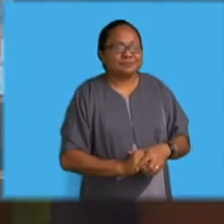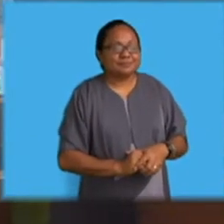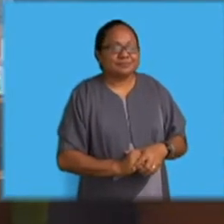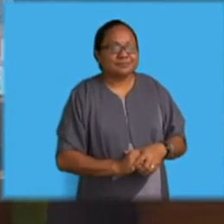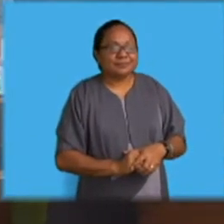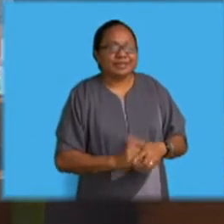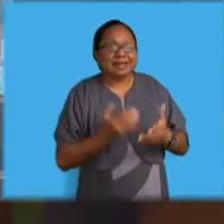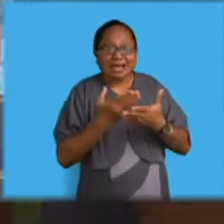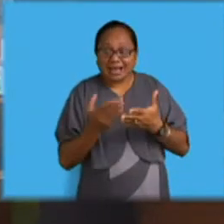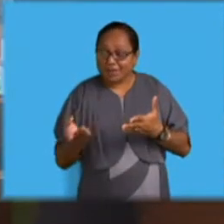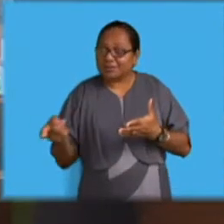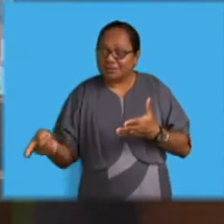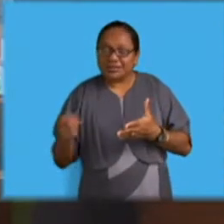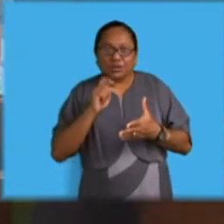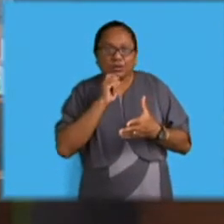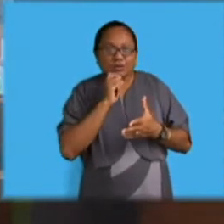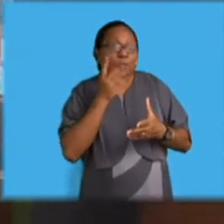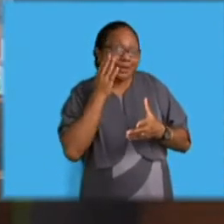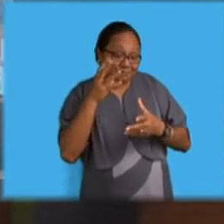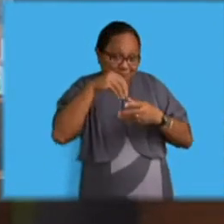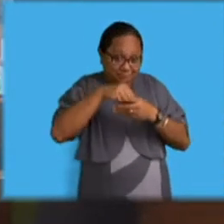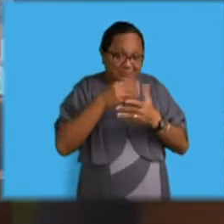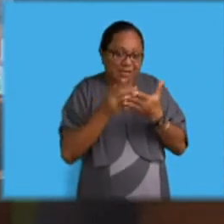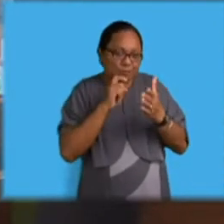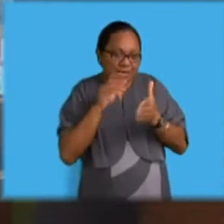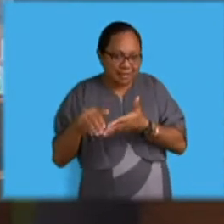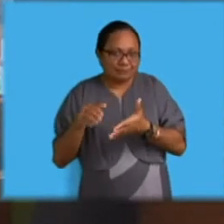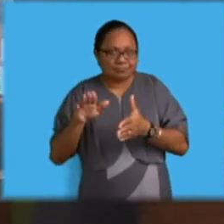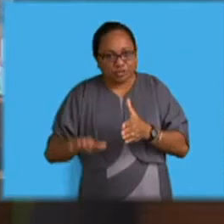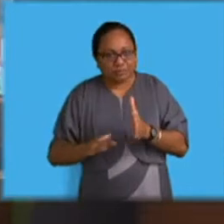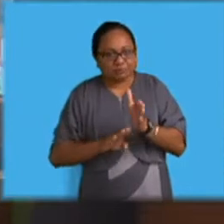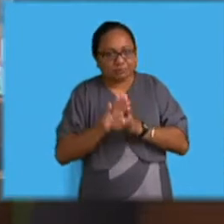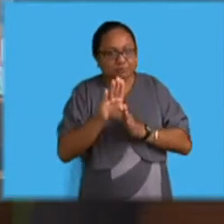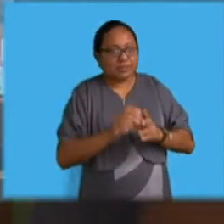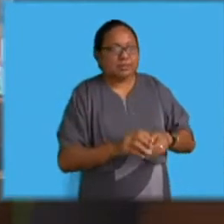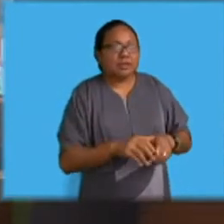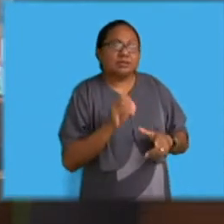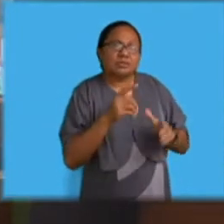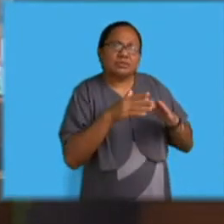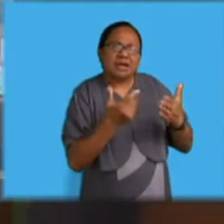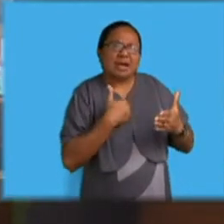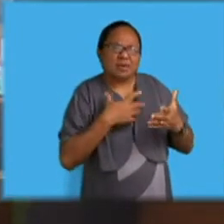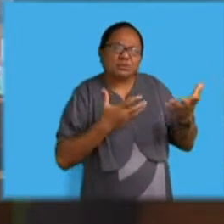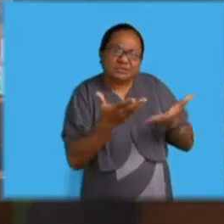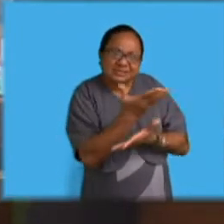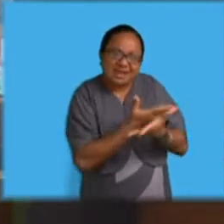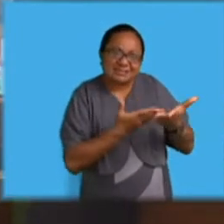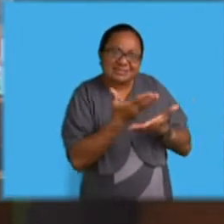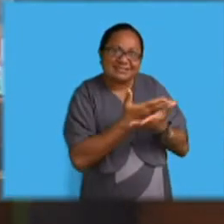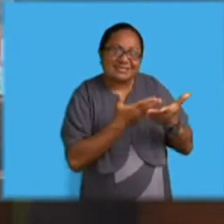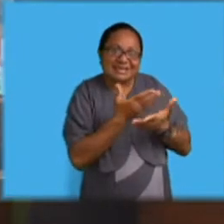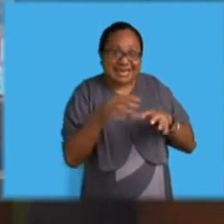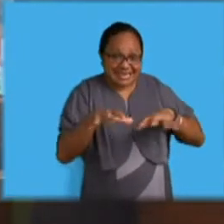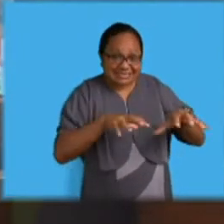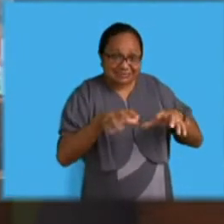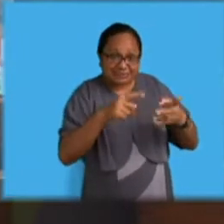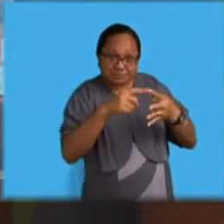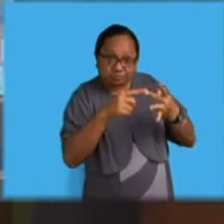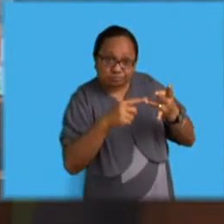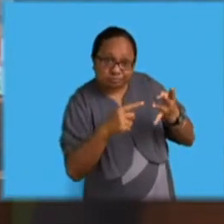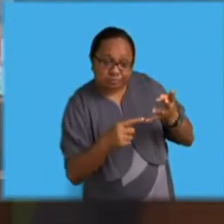participating students. Honorable Deputy Speaker, let me take a moment to discuss these activities. The activities may be